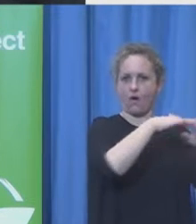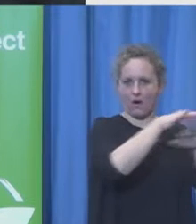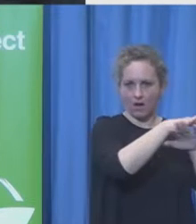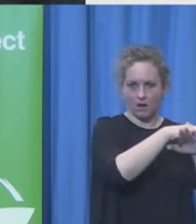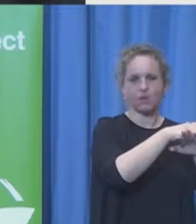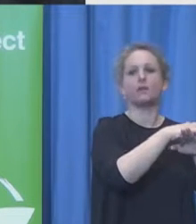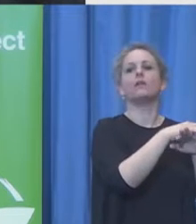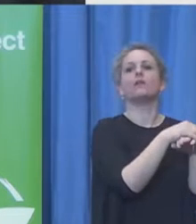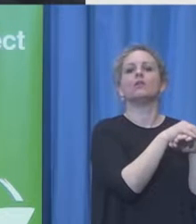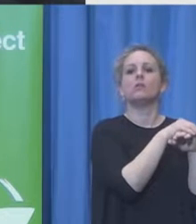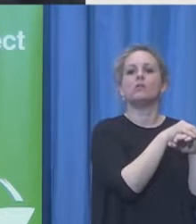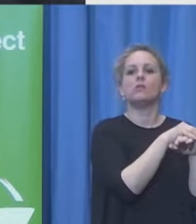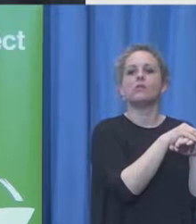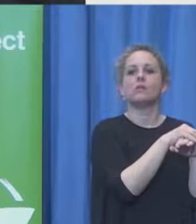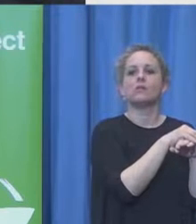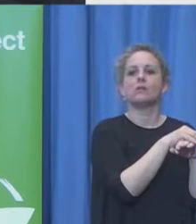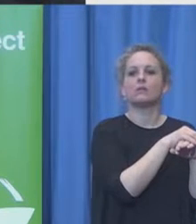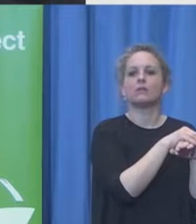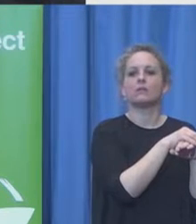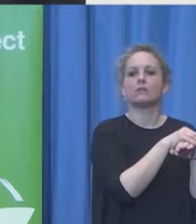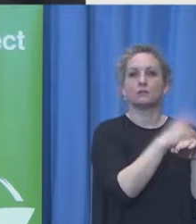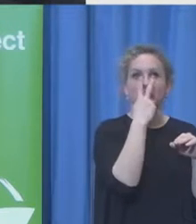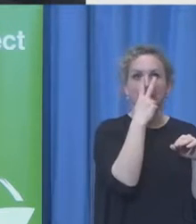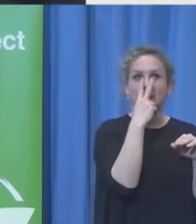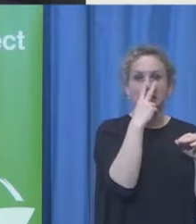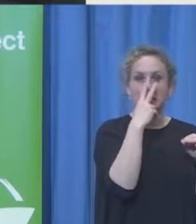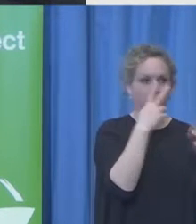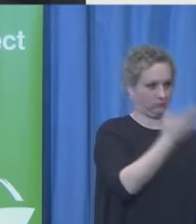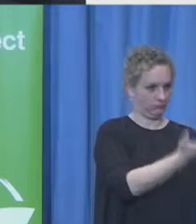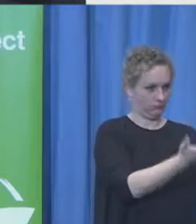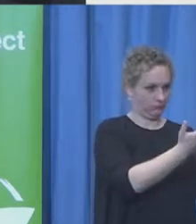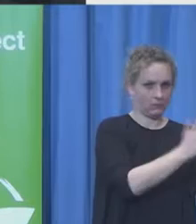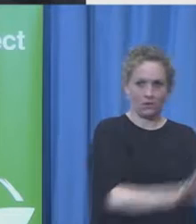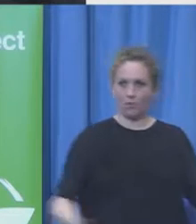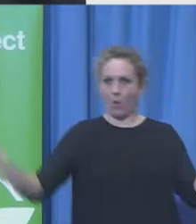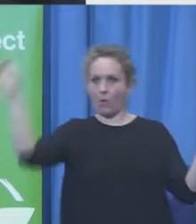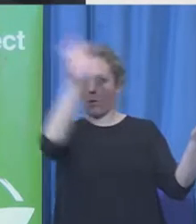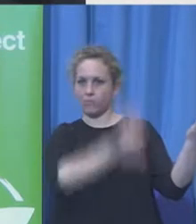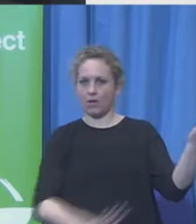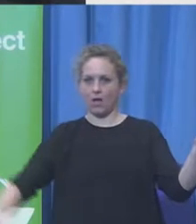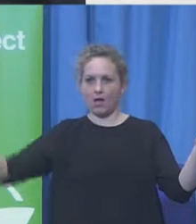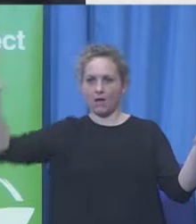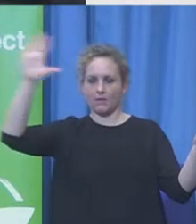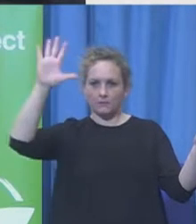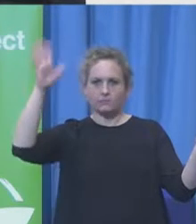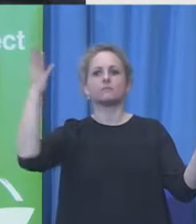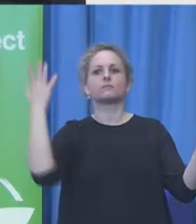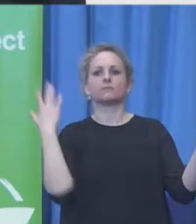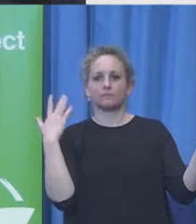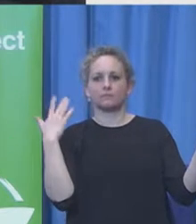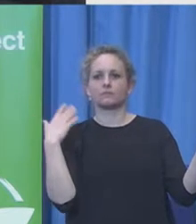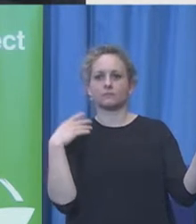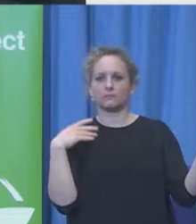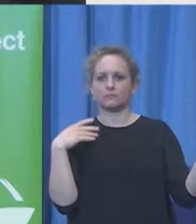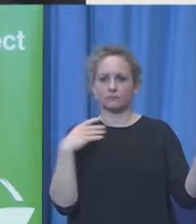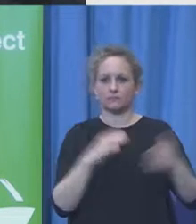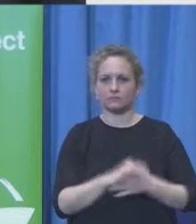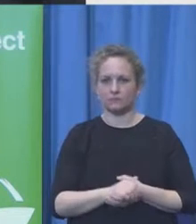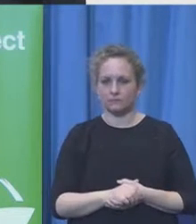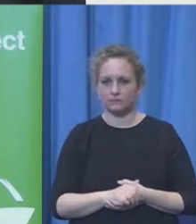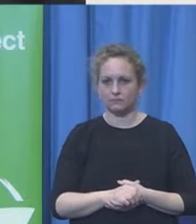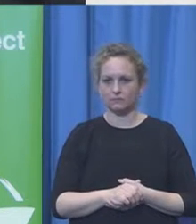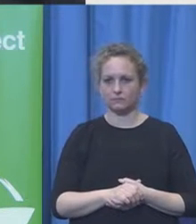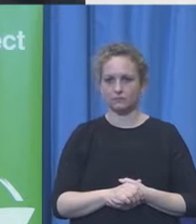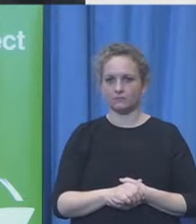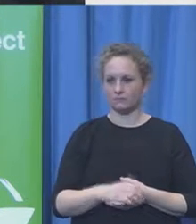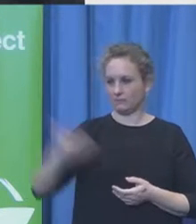European average. So you can imagine then when the recession hit, and hit very hard, that got worse.